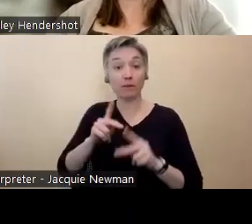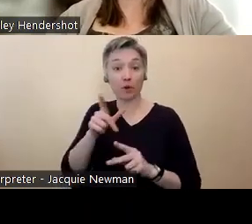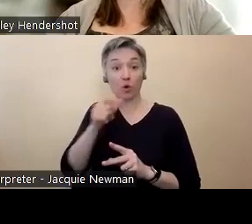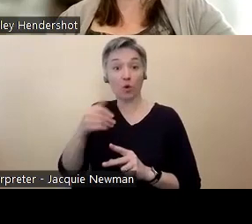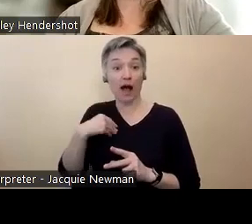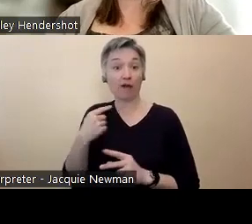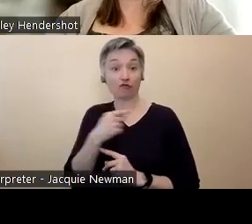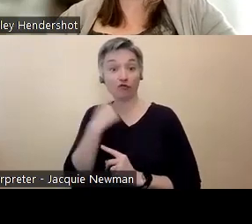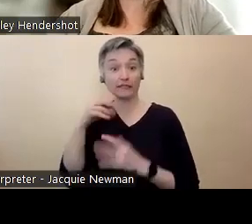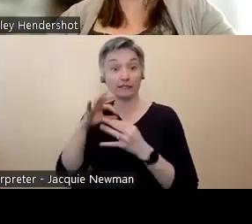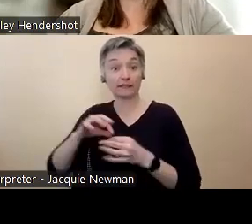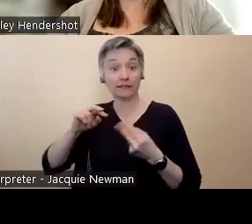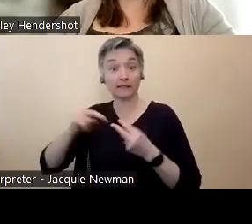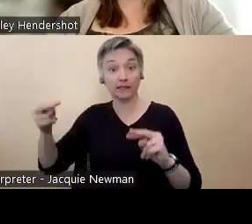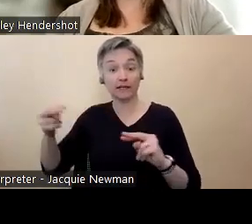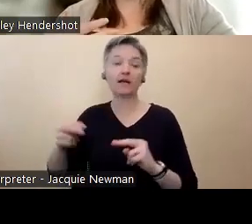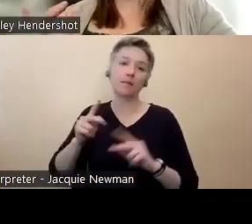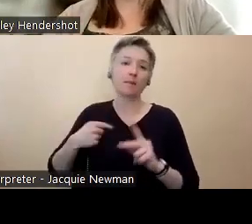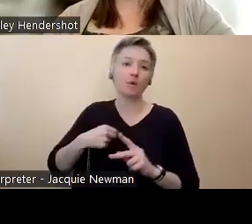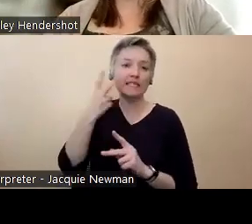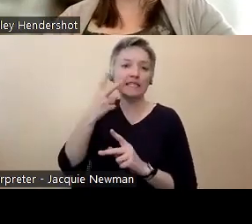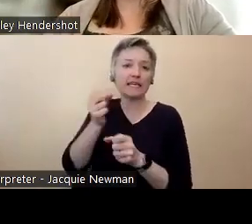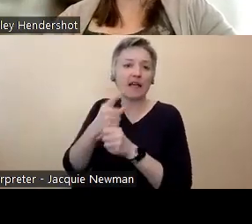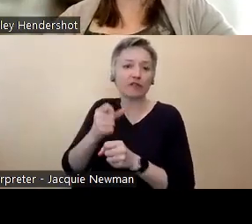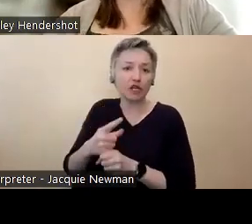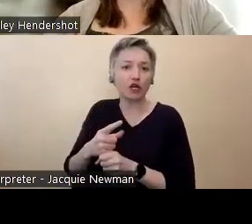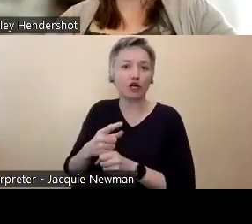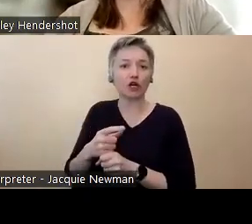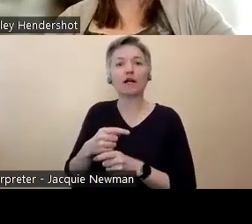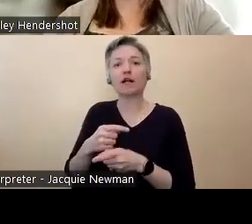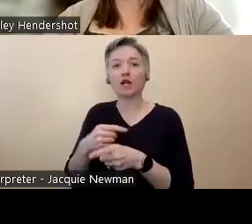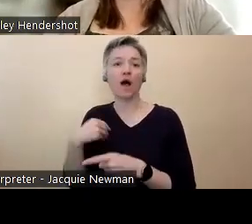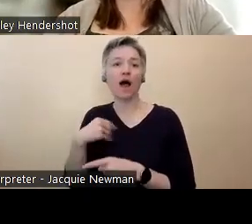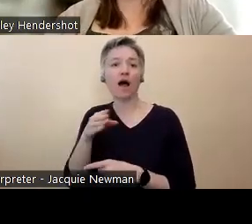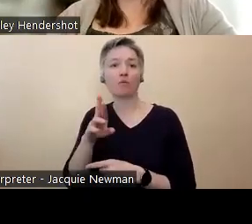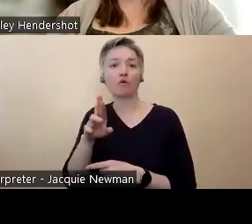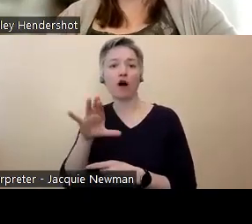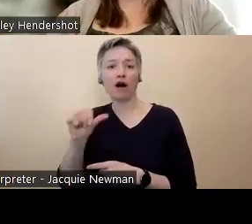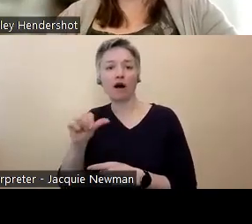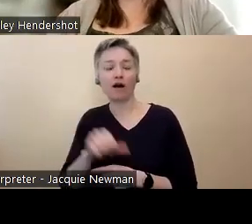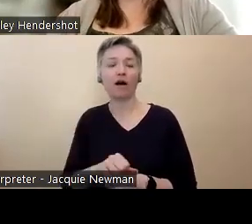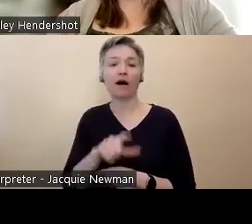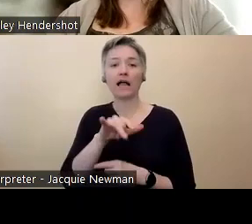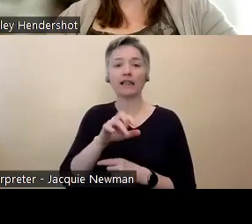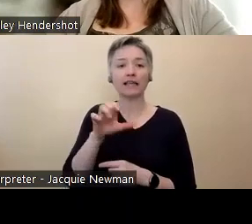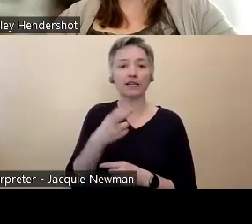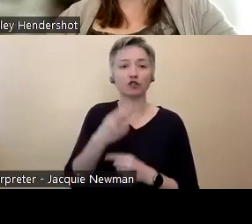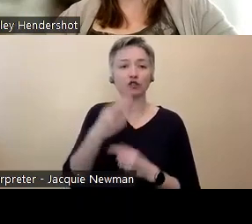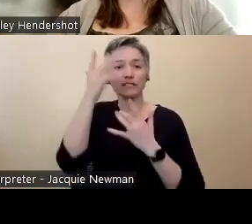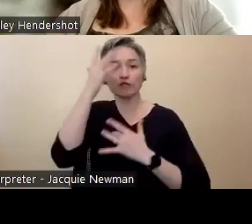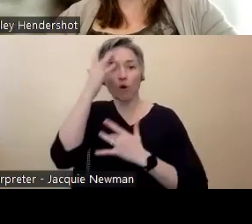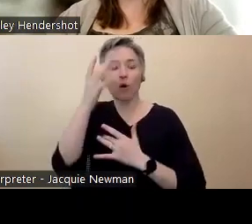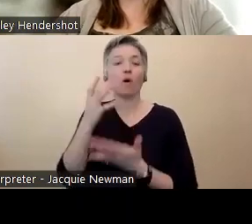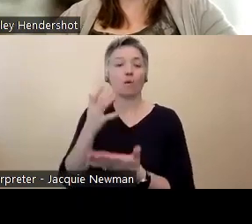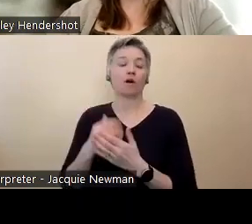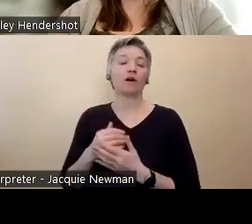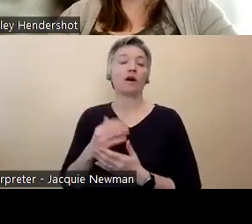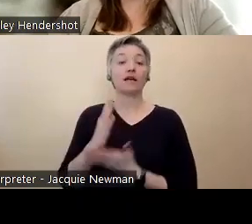who we talk to every year about, you have BRCA or you have Lynch syndrome. Some of these risk